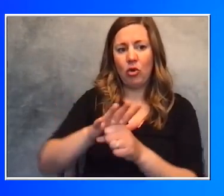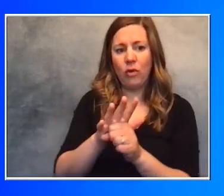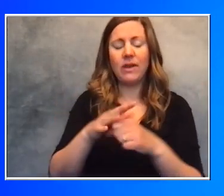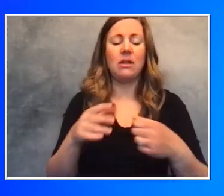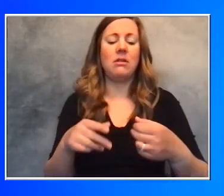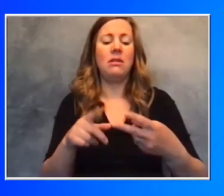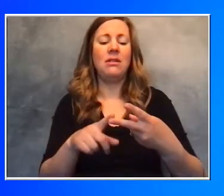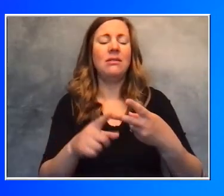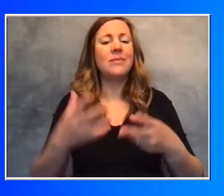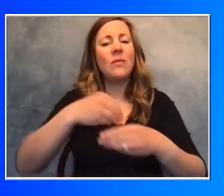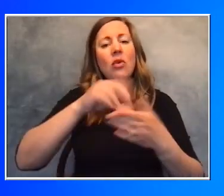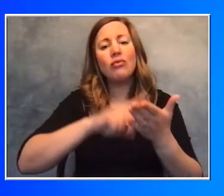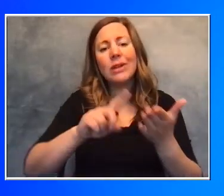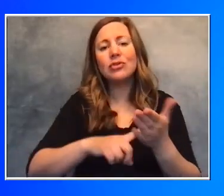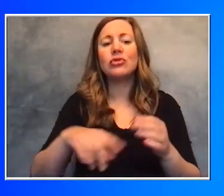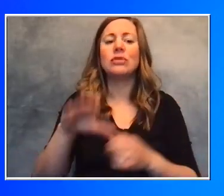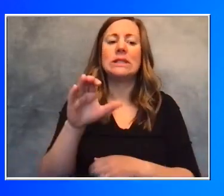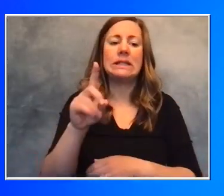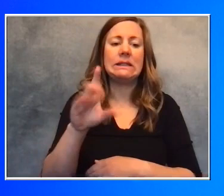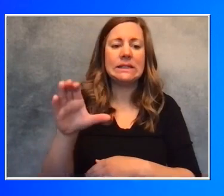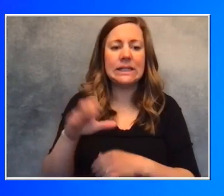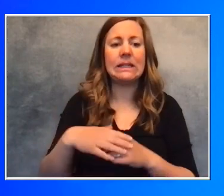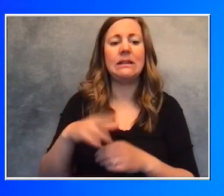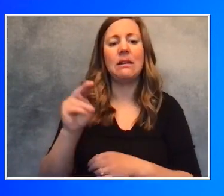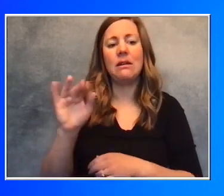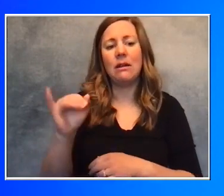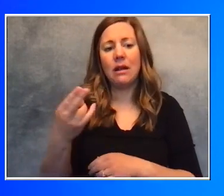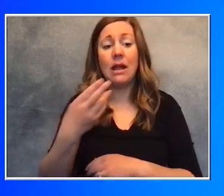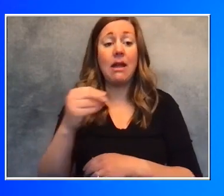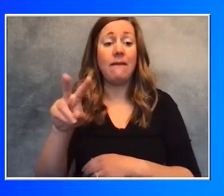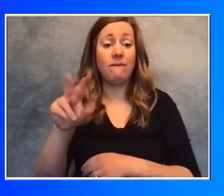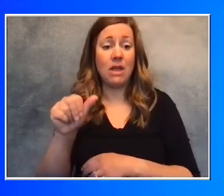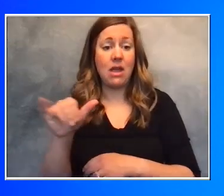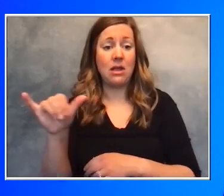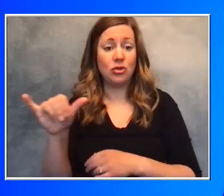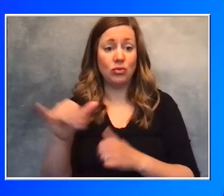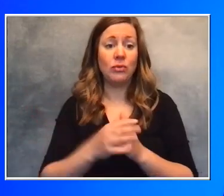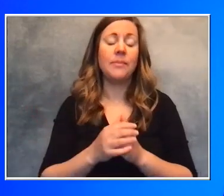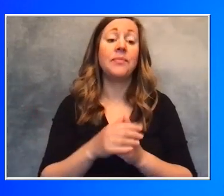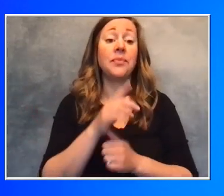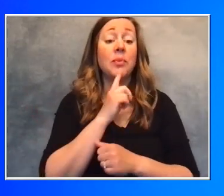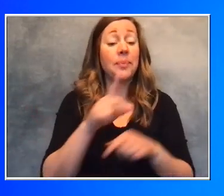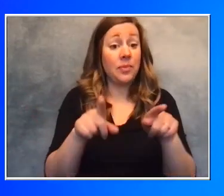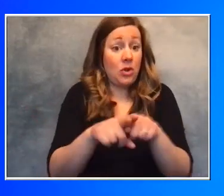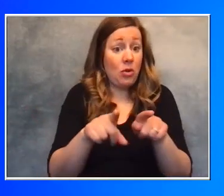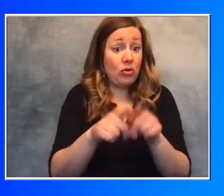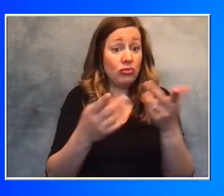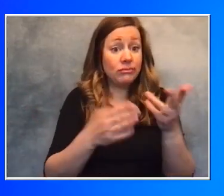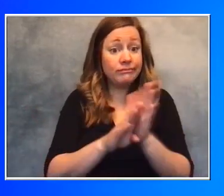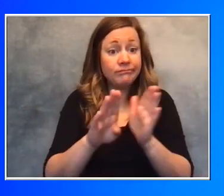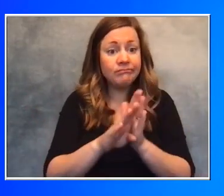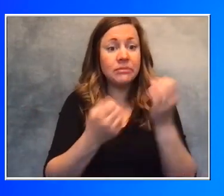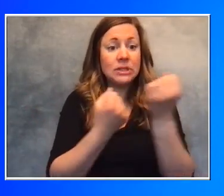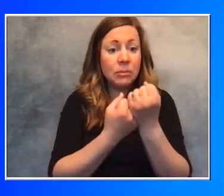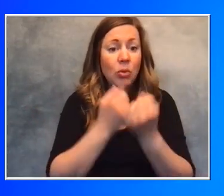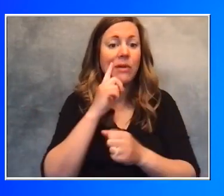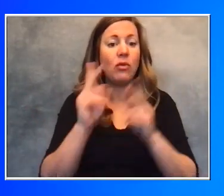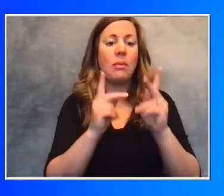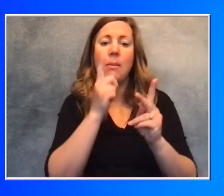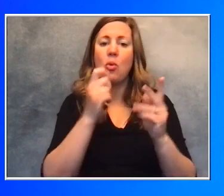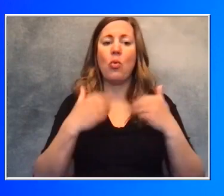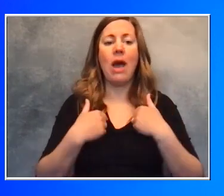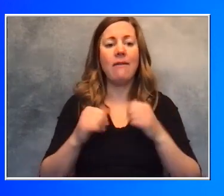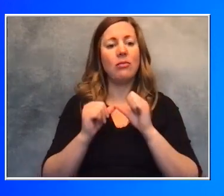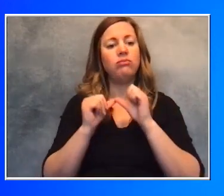CDC, and some very interesting research at the VA as well. We're also devising supports for people with long COVID